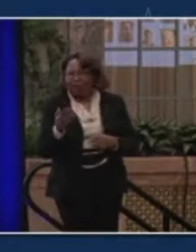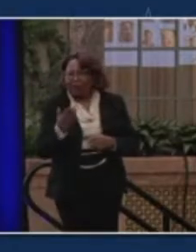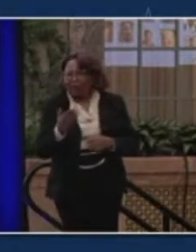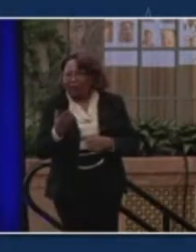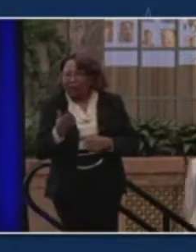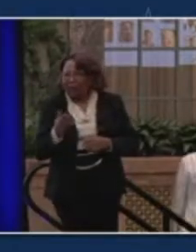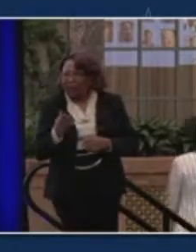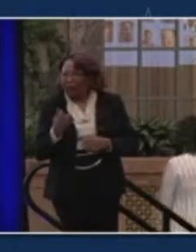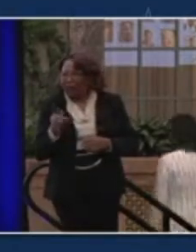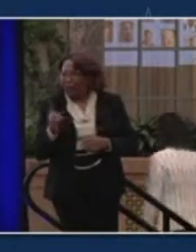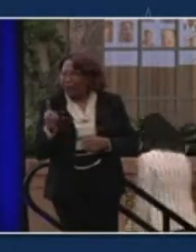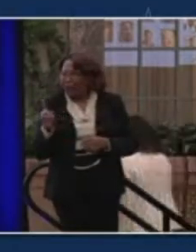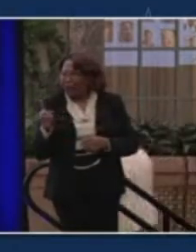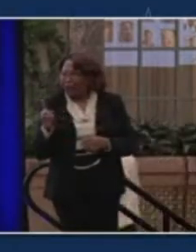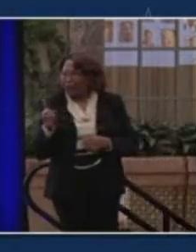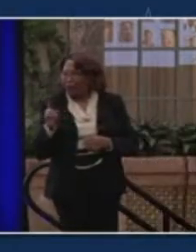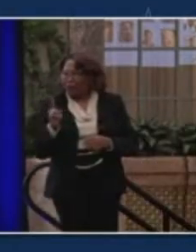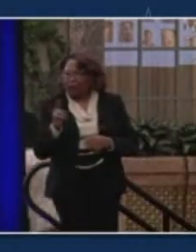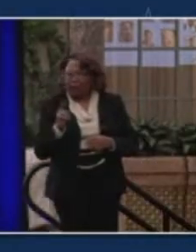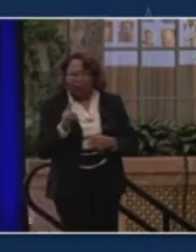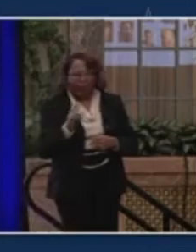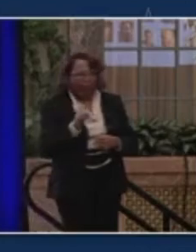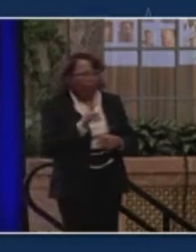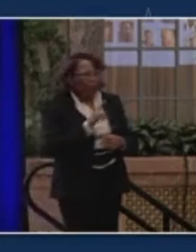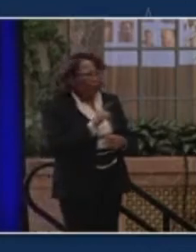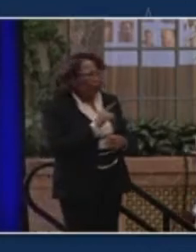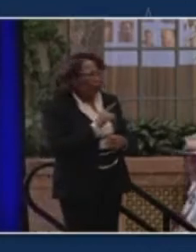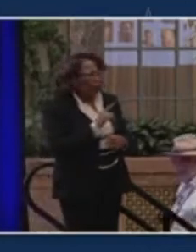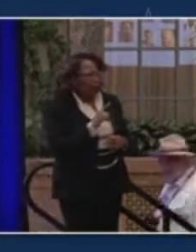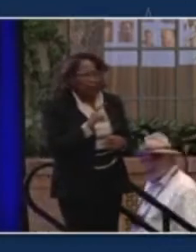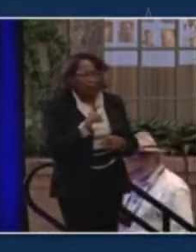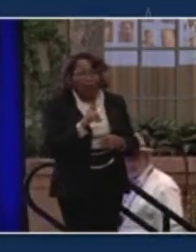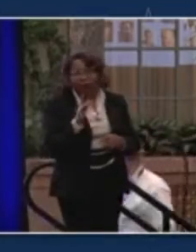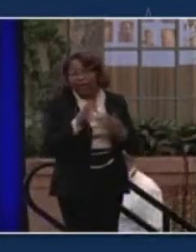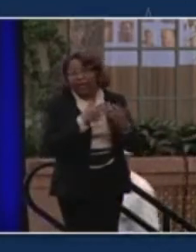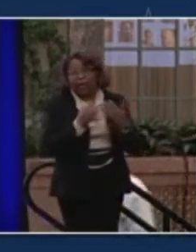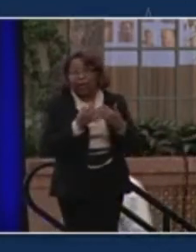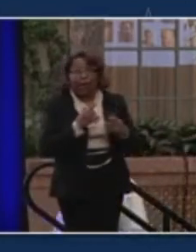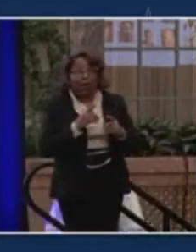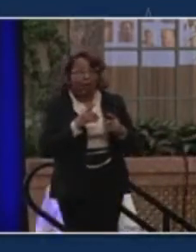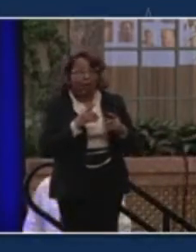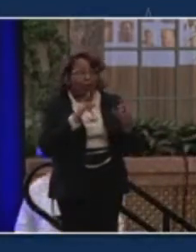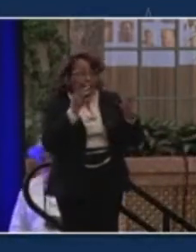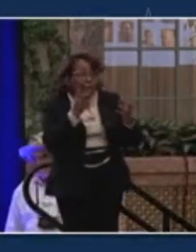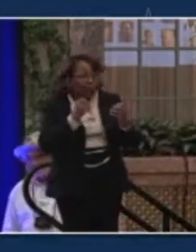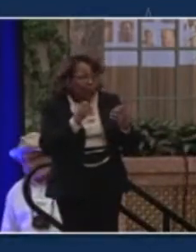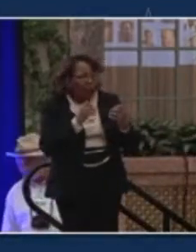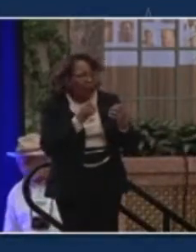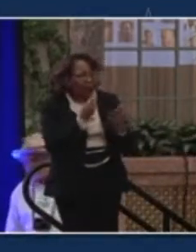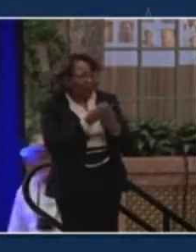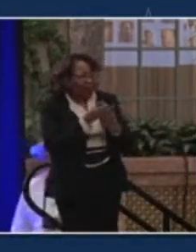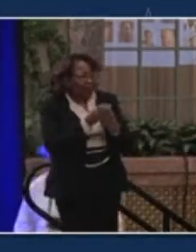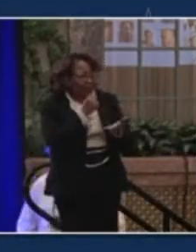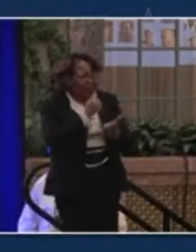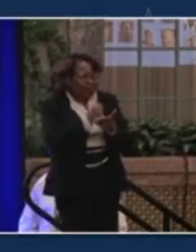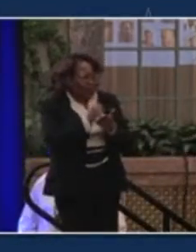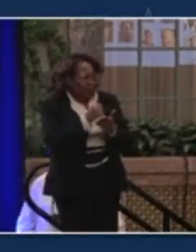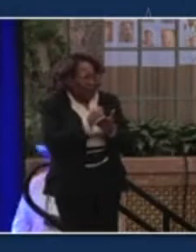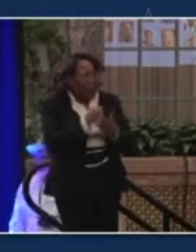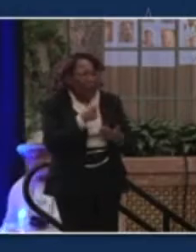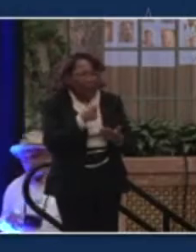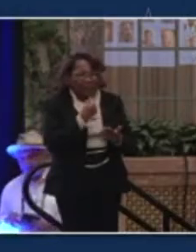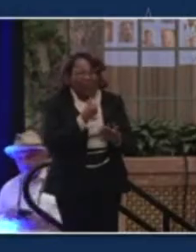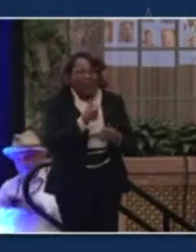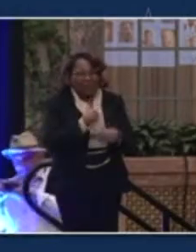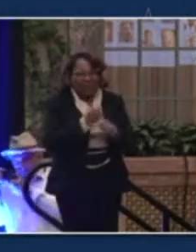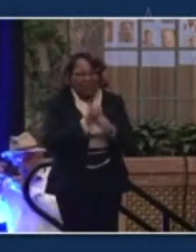No. But anyway, we'll be looking for contributions to make this scholarship possible. And I want you to know there's already been